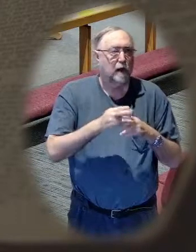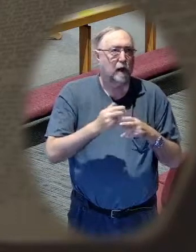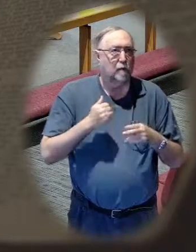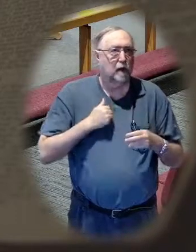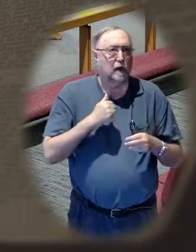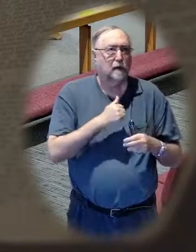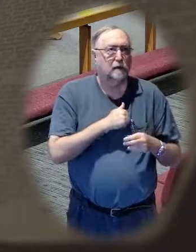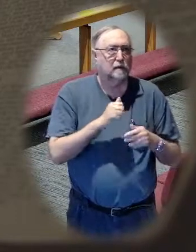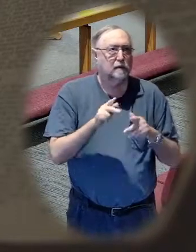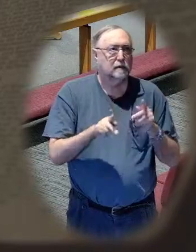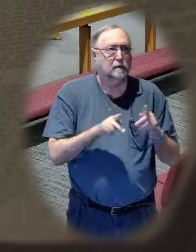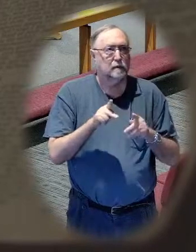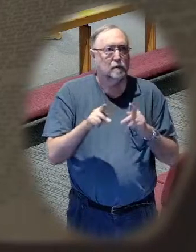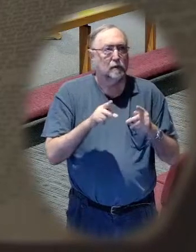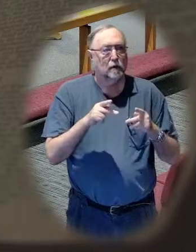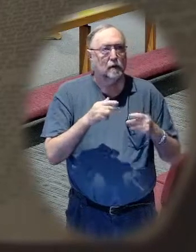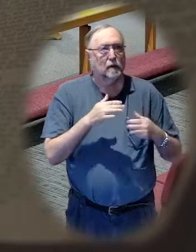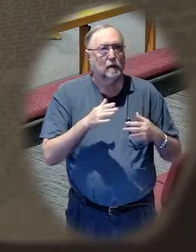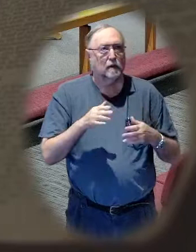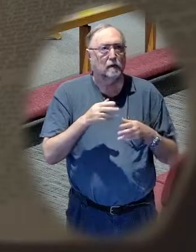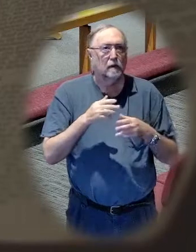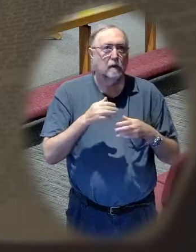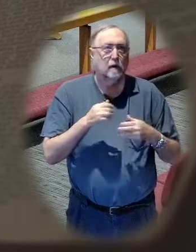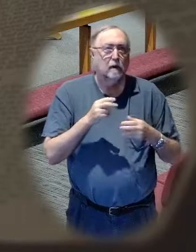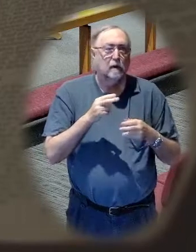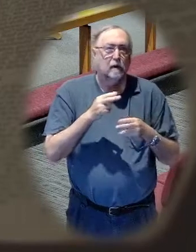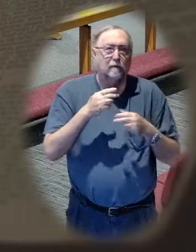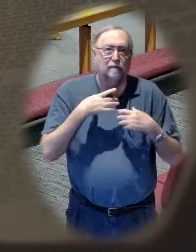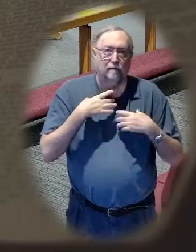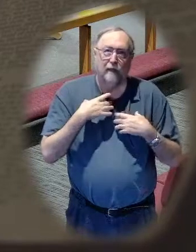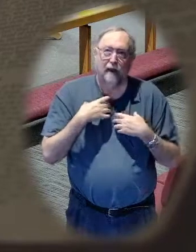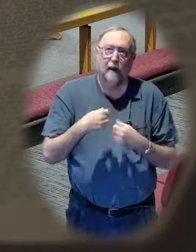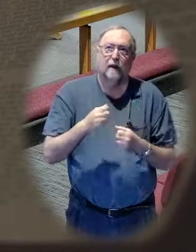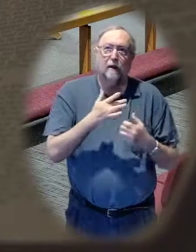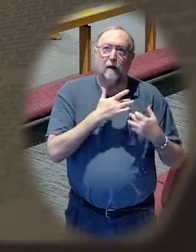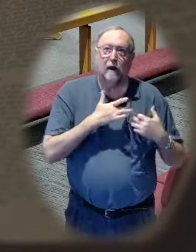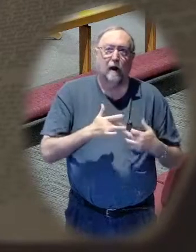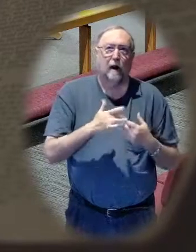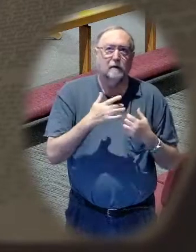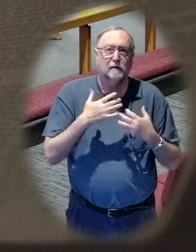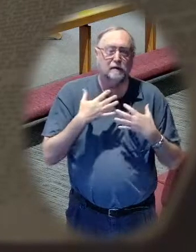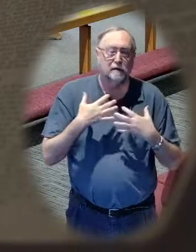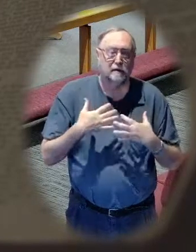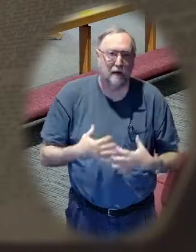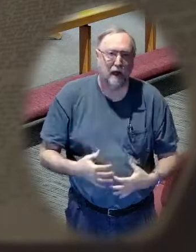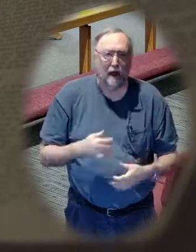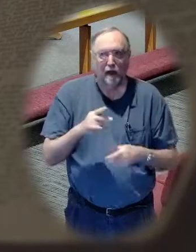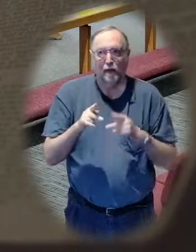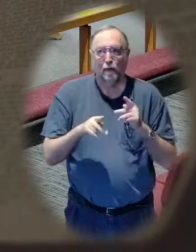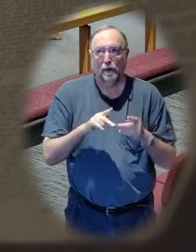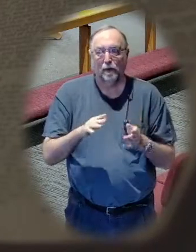the disease, heal the hearts of those who grieve the loss of so close to them.